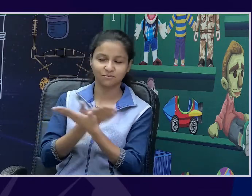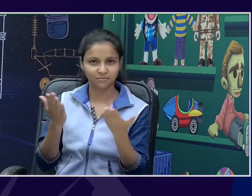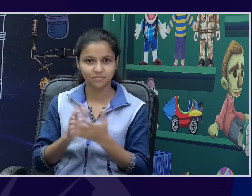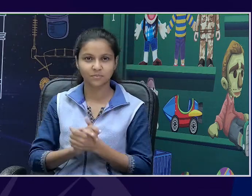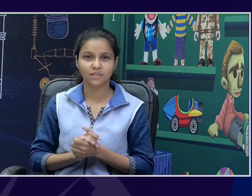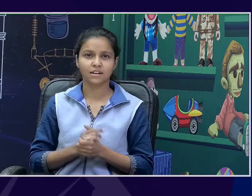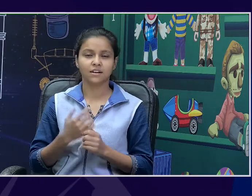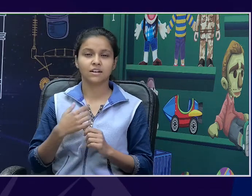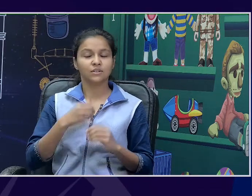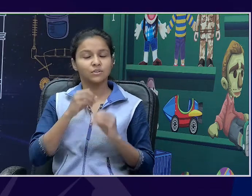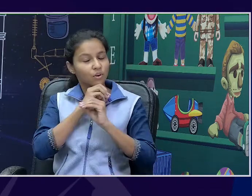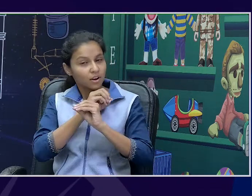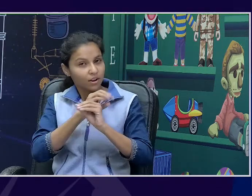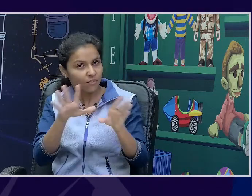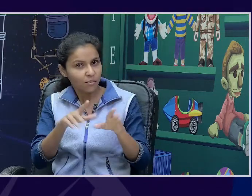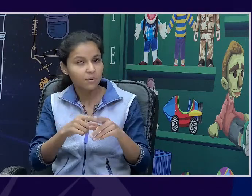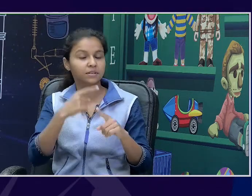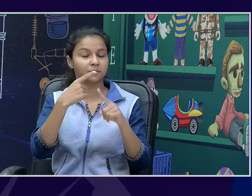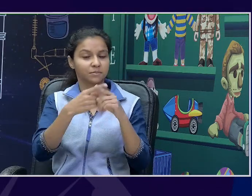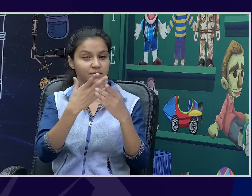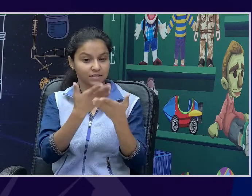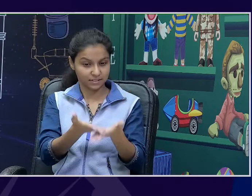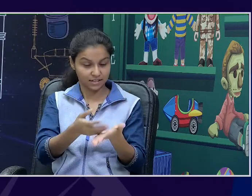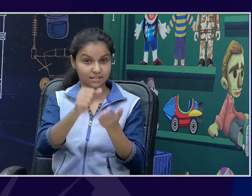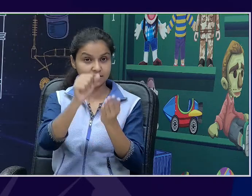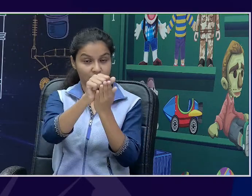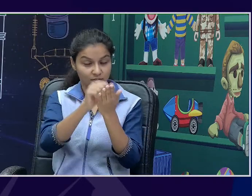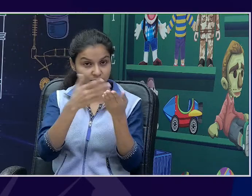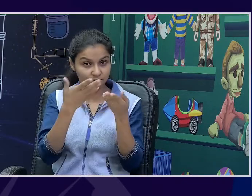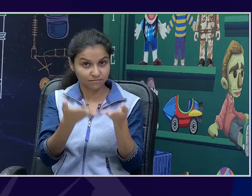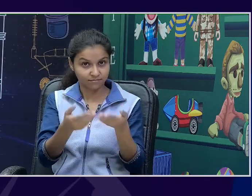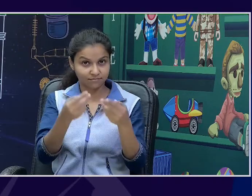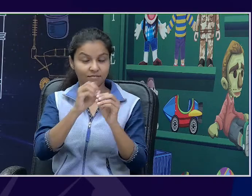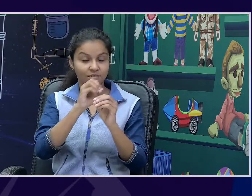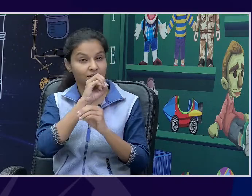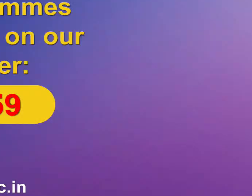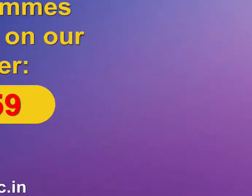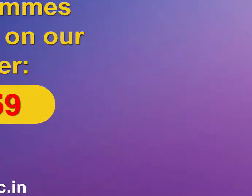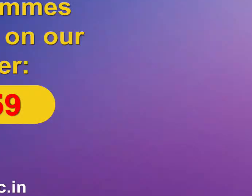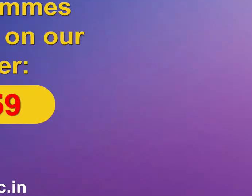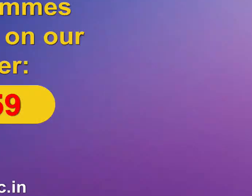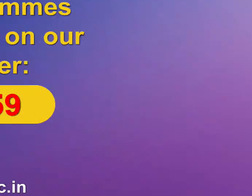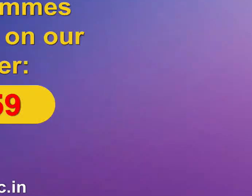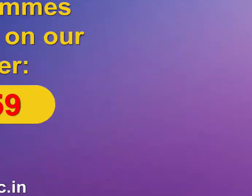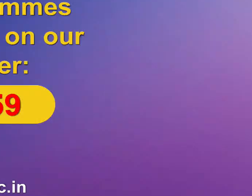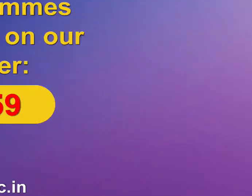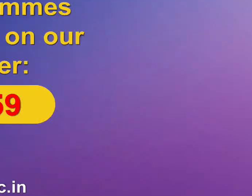much, and ma'am. for your informative and this information and this informative story